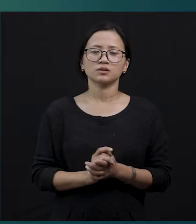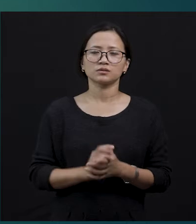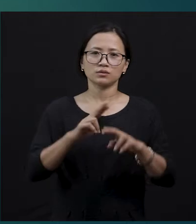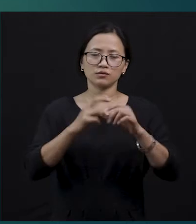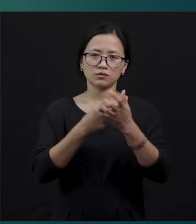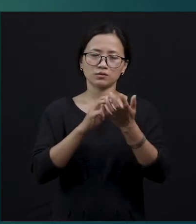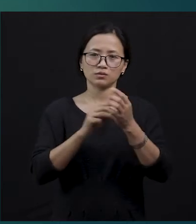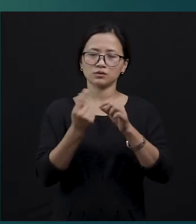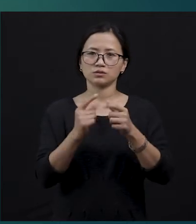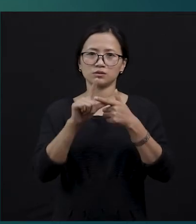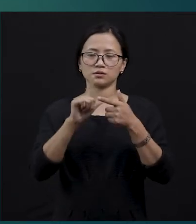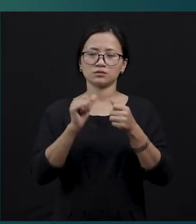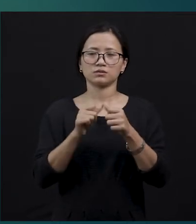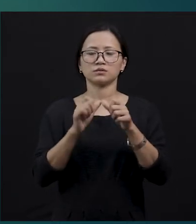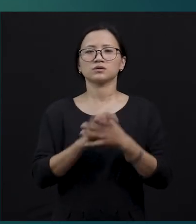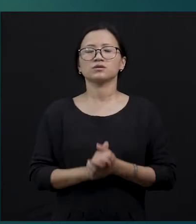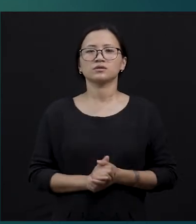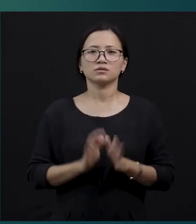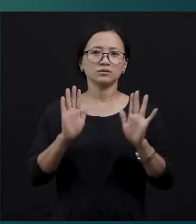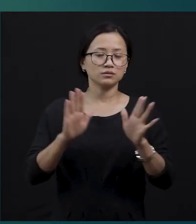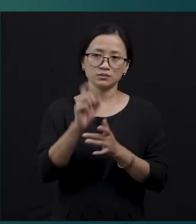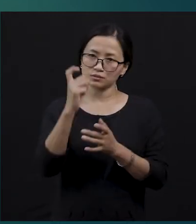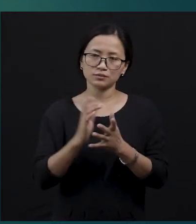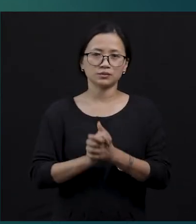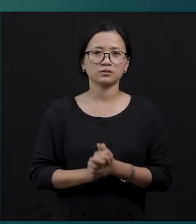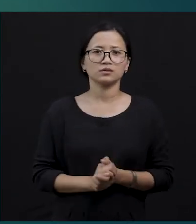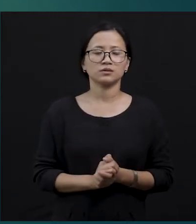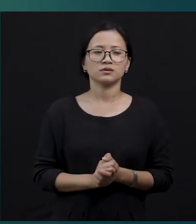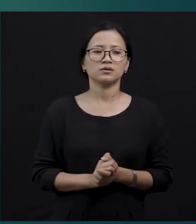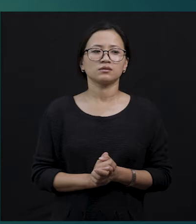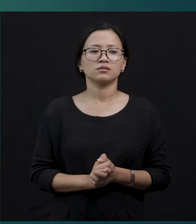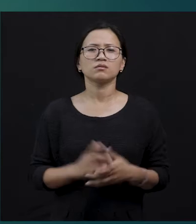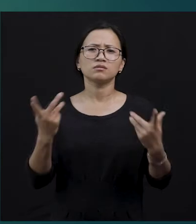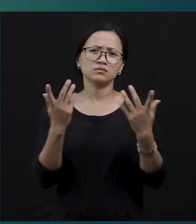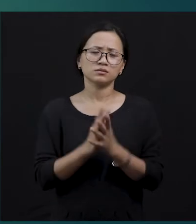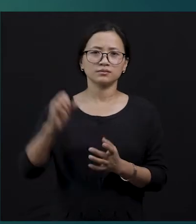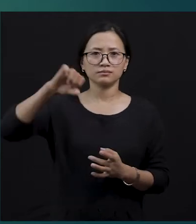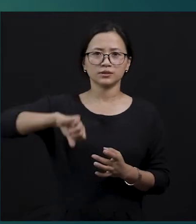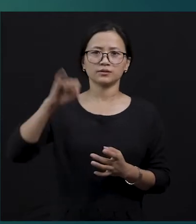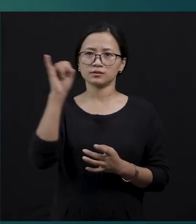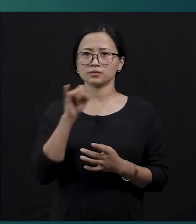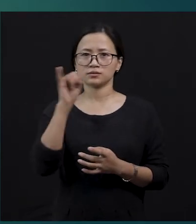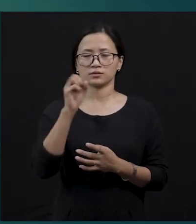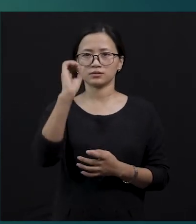are using here, right? So it is 16 into 60 minutes. How much you'll get, children?